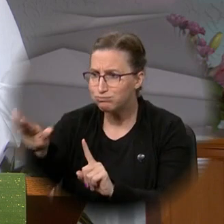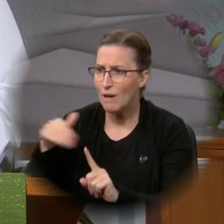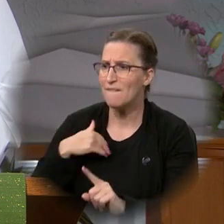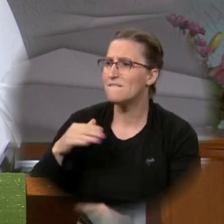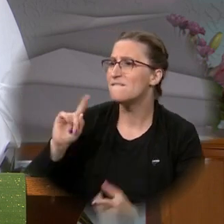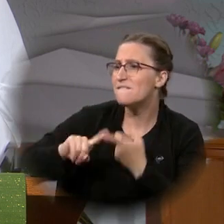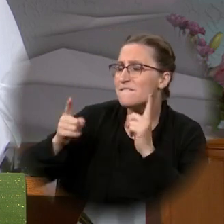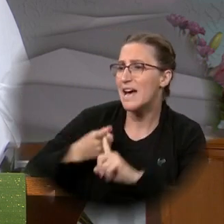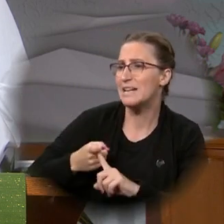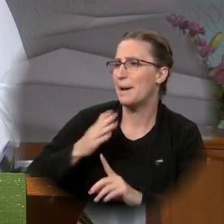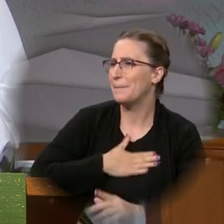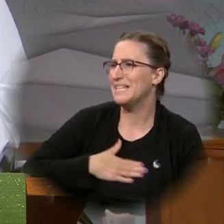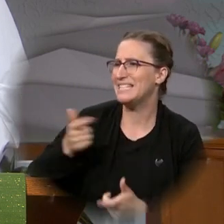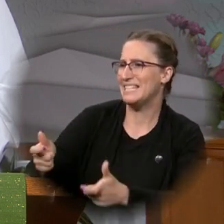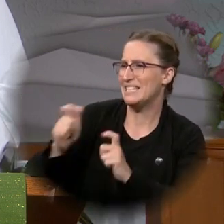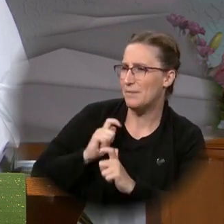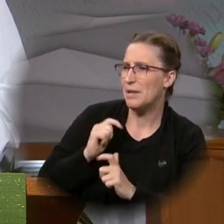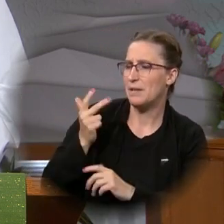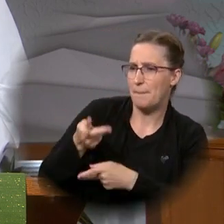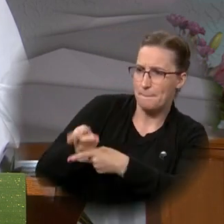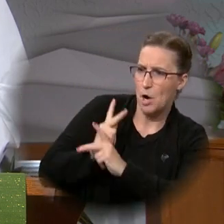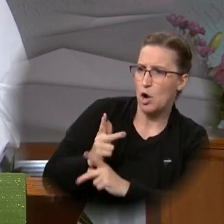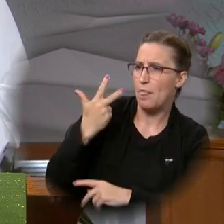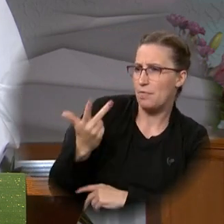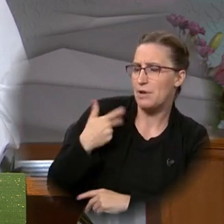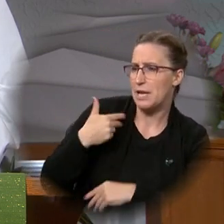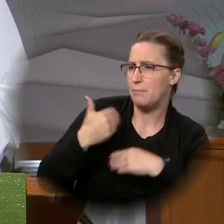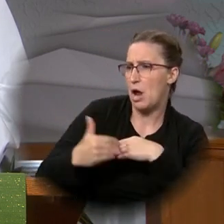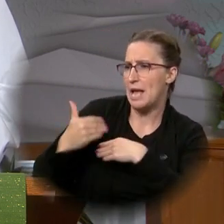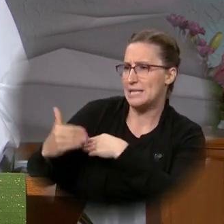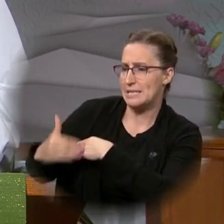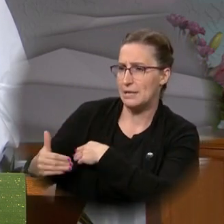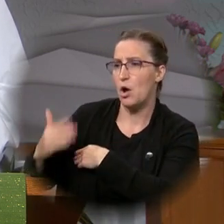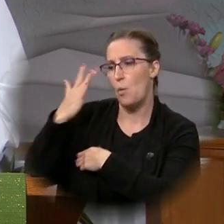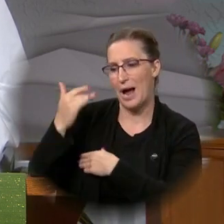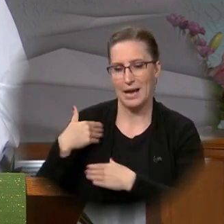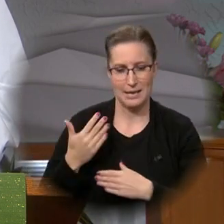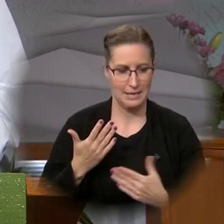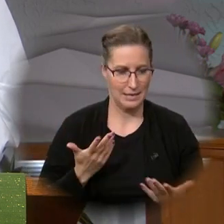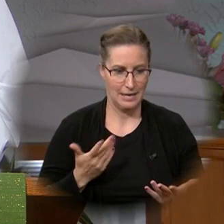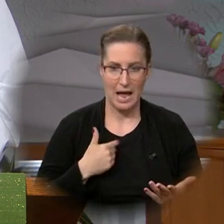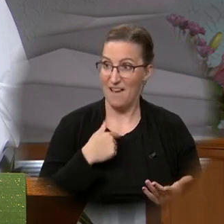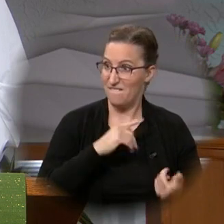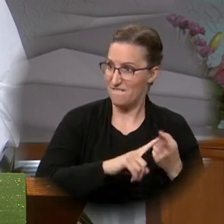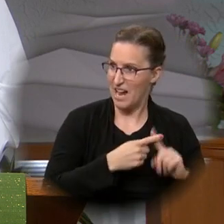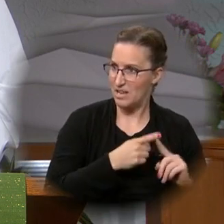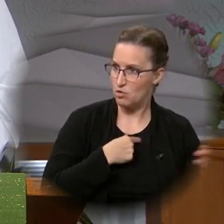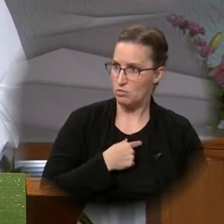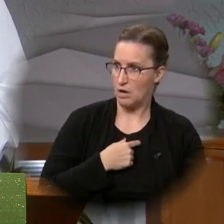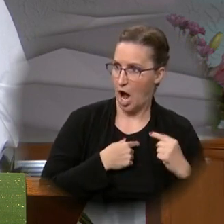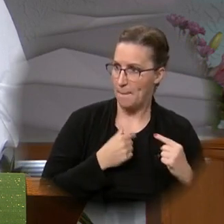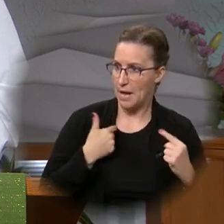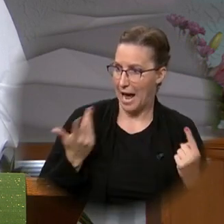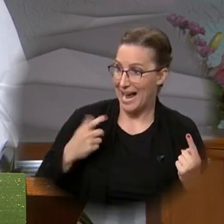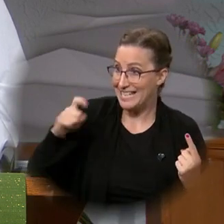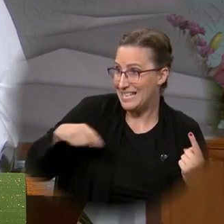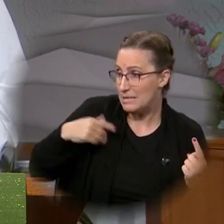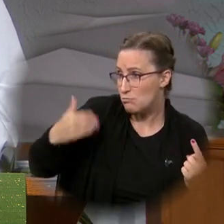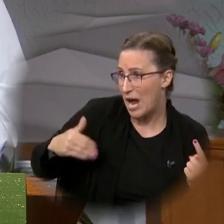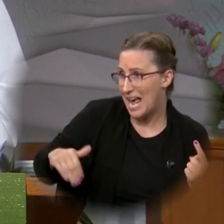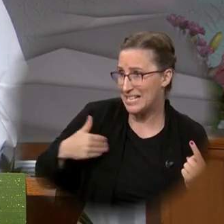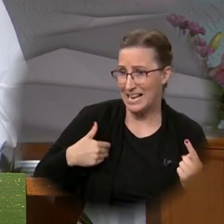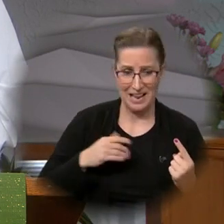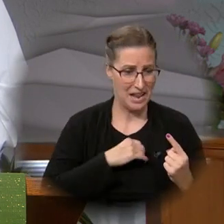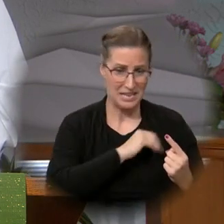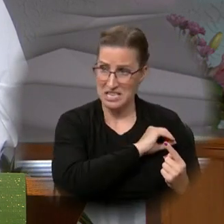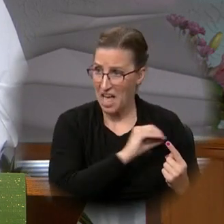friend, lend me 3 loaves of bread, for a friend of mine has arrived at my house from a journey, and I